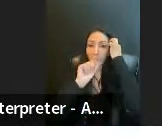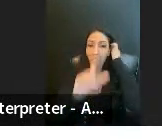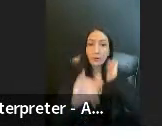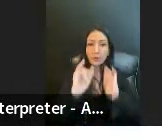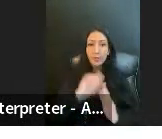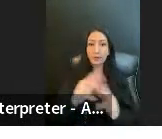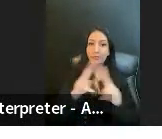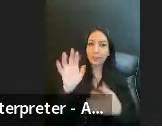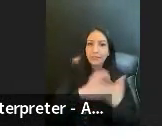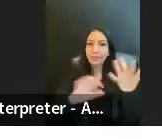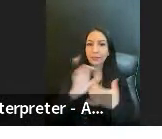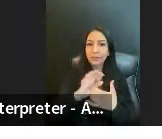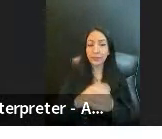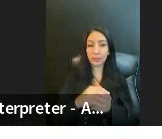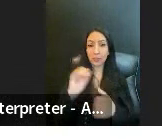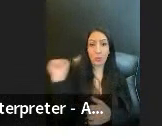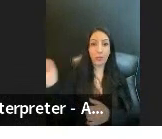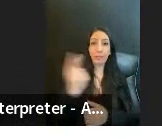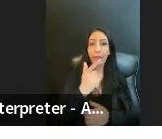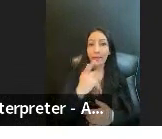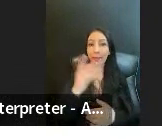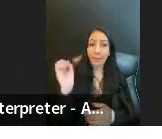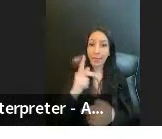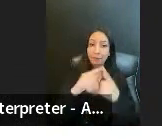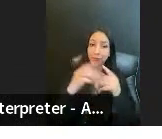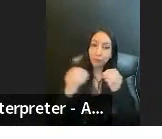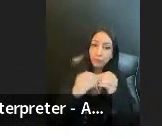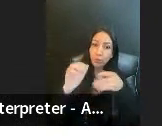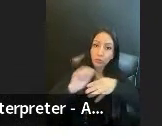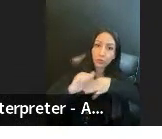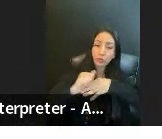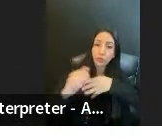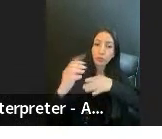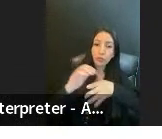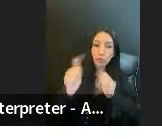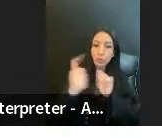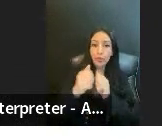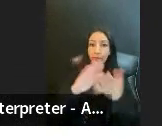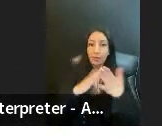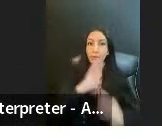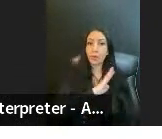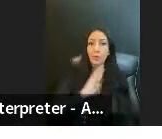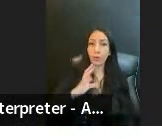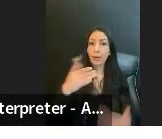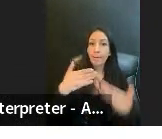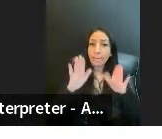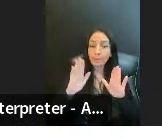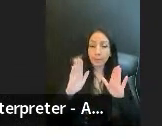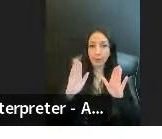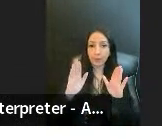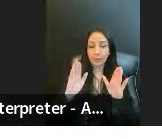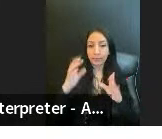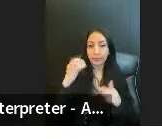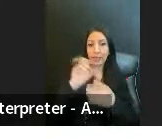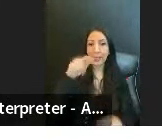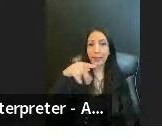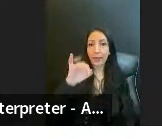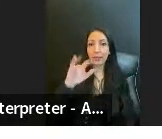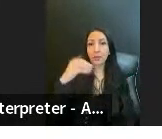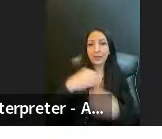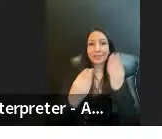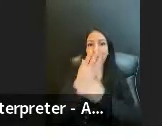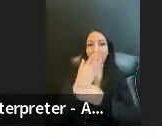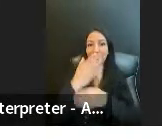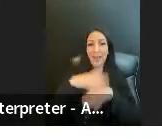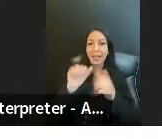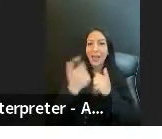very confusing. We'll be back to do more trainings with community boards and with the public in April and the spring on